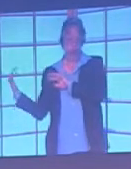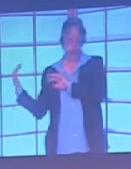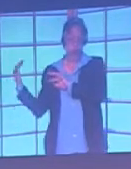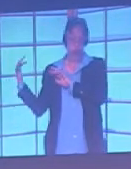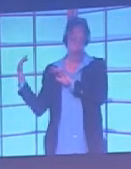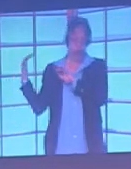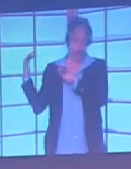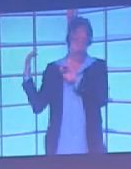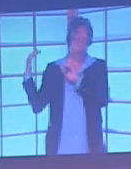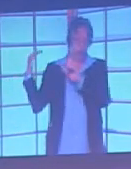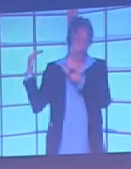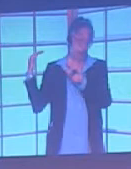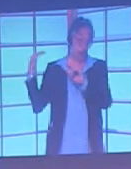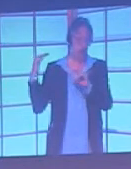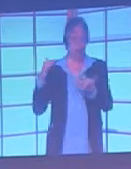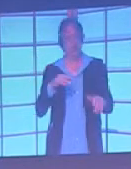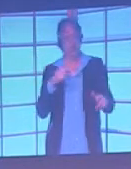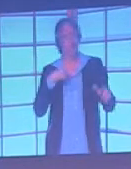stadium,